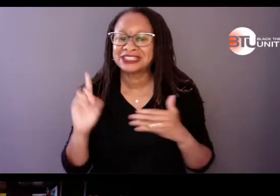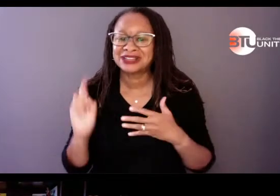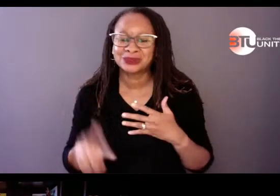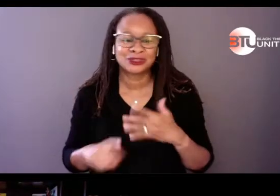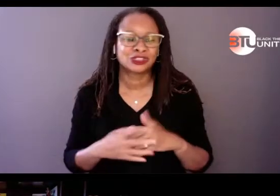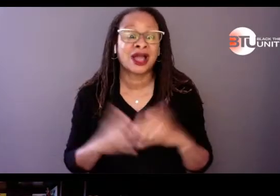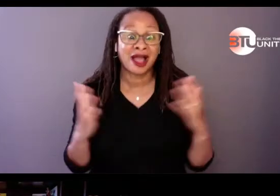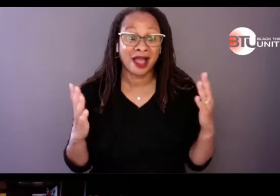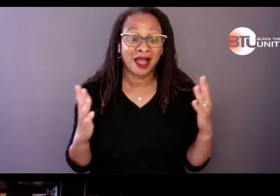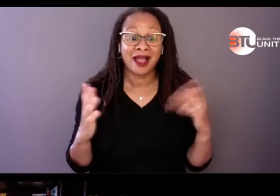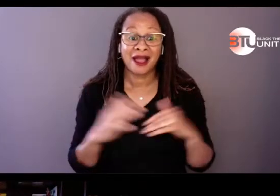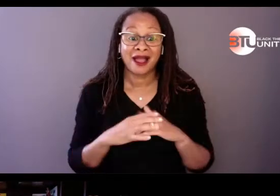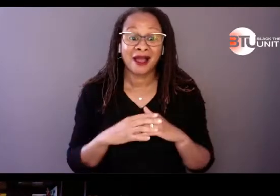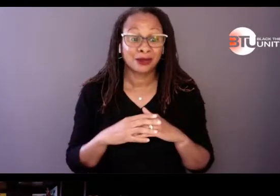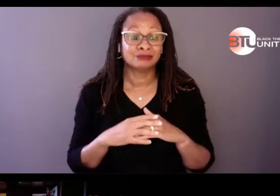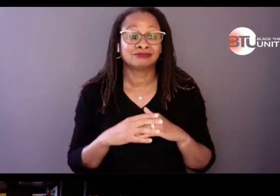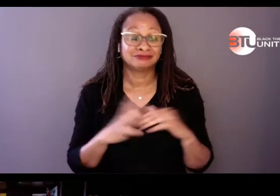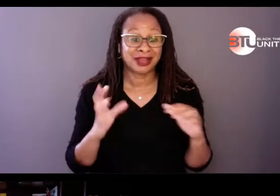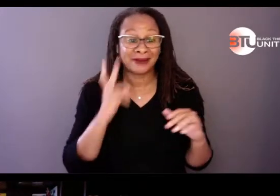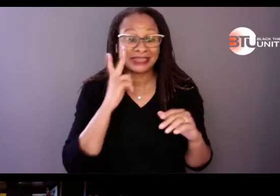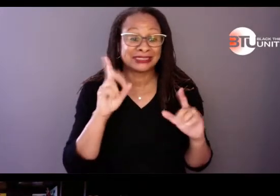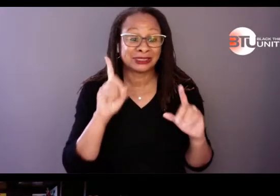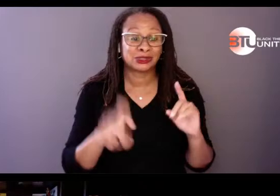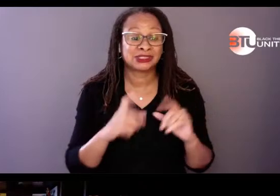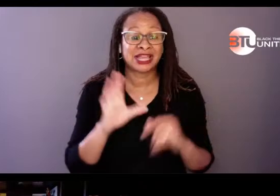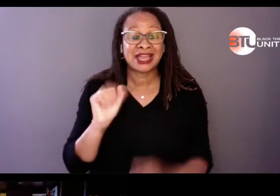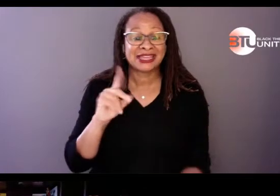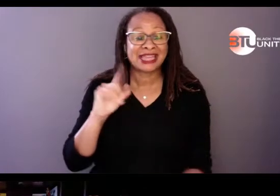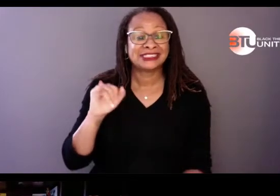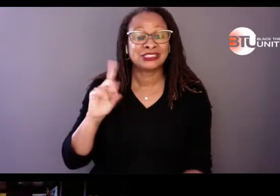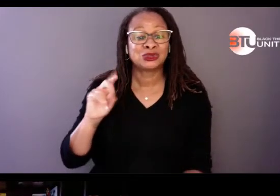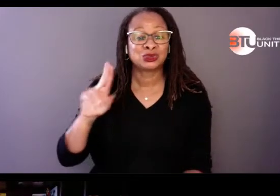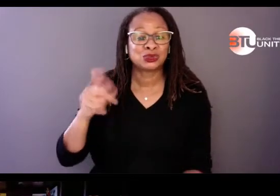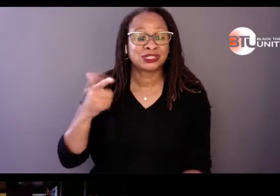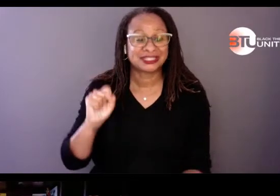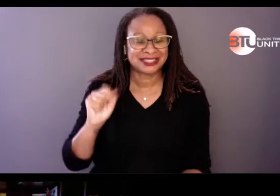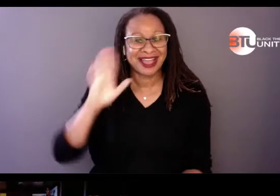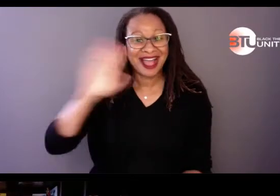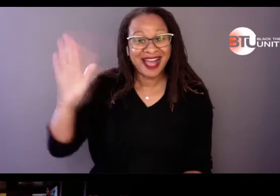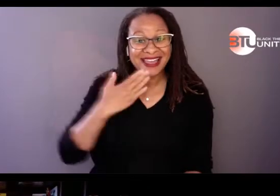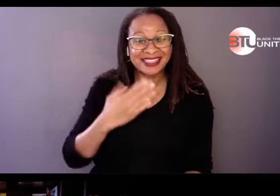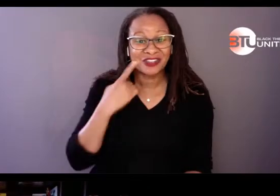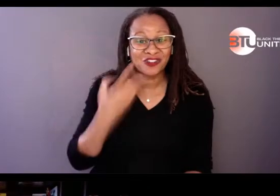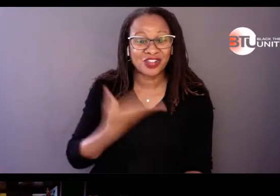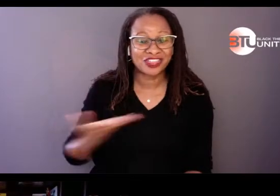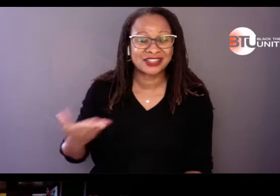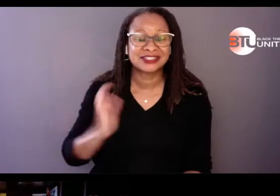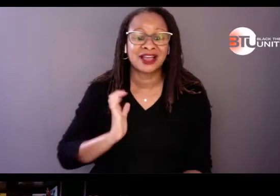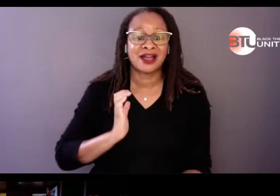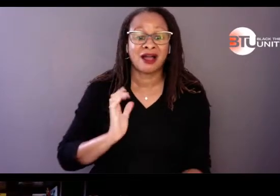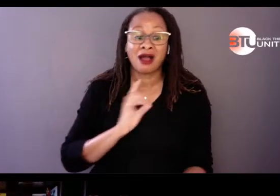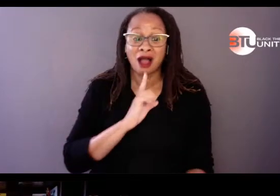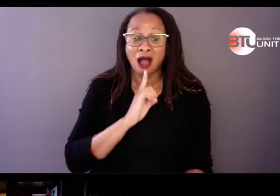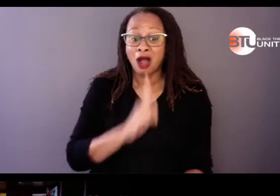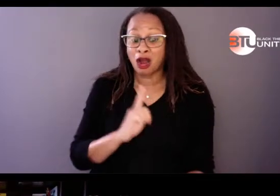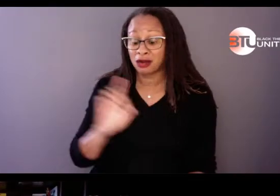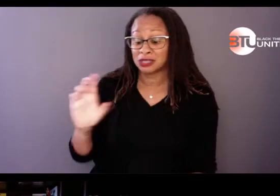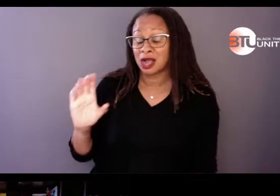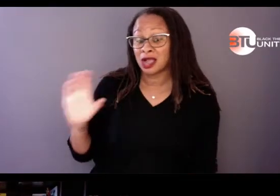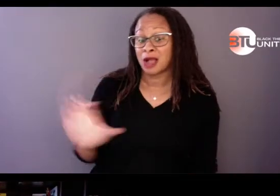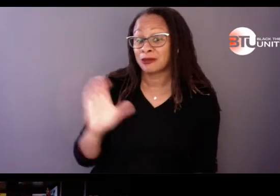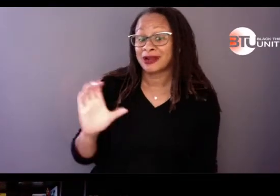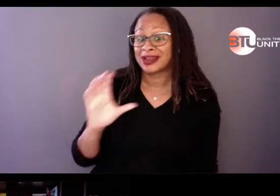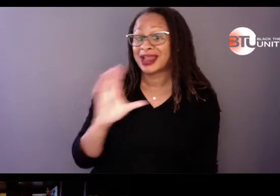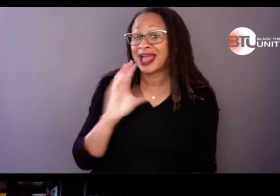question. Oh, here we go. Okay. Candy Dugas. Hi, thank you for this. are copyrighted and trademarked